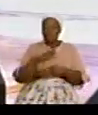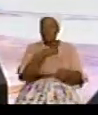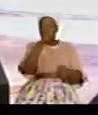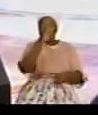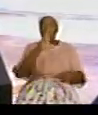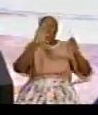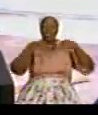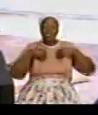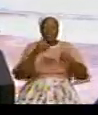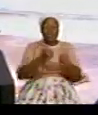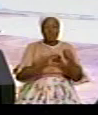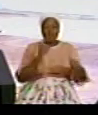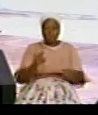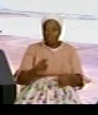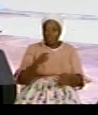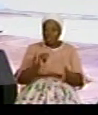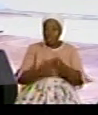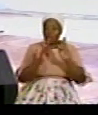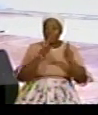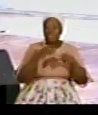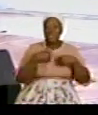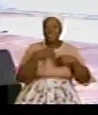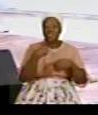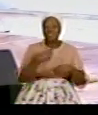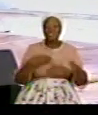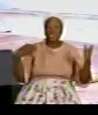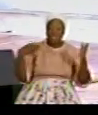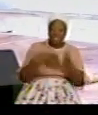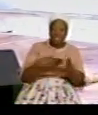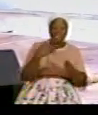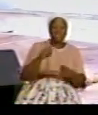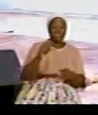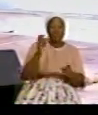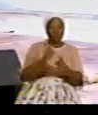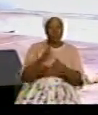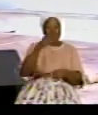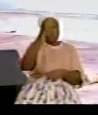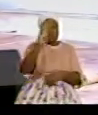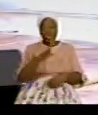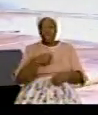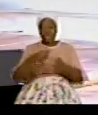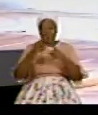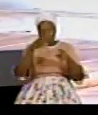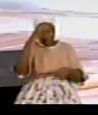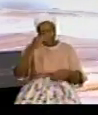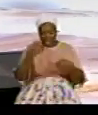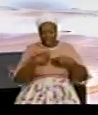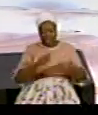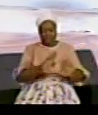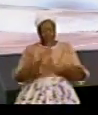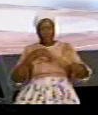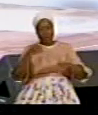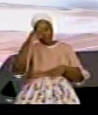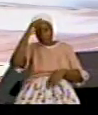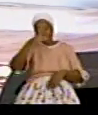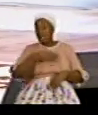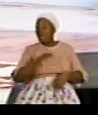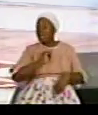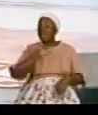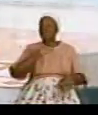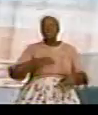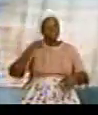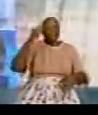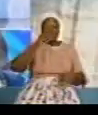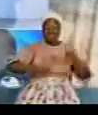accepts everyone. He has negated the word of God. He has the fear of man, and I doubt if